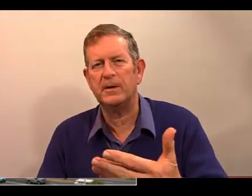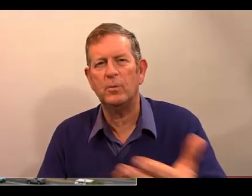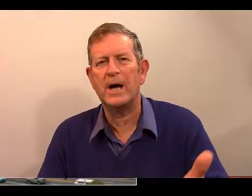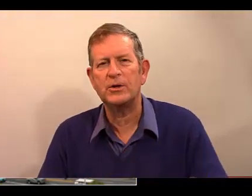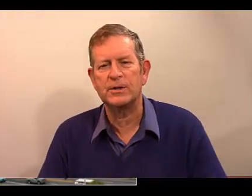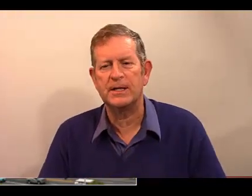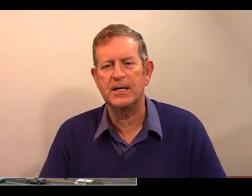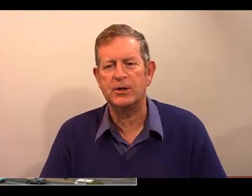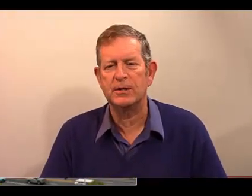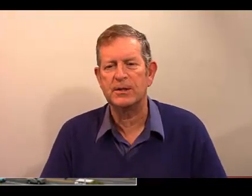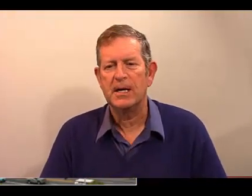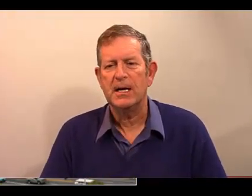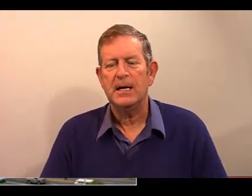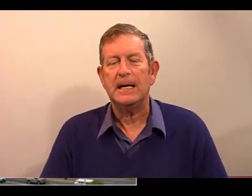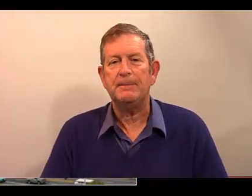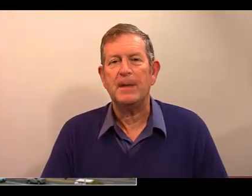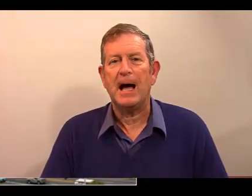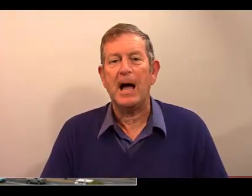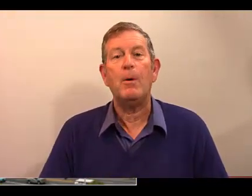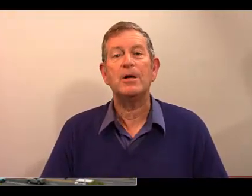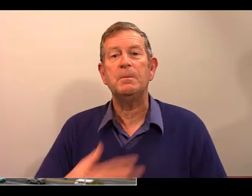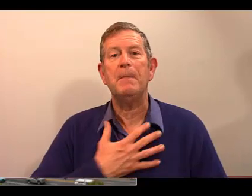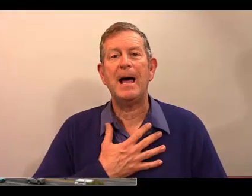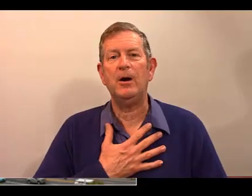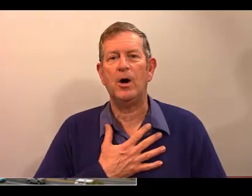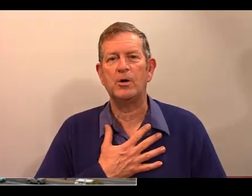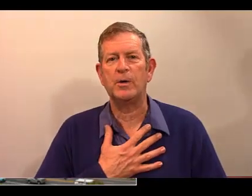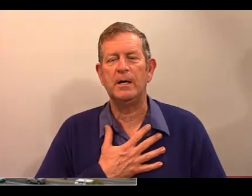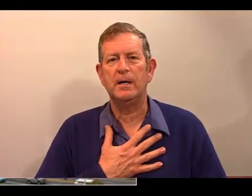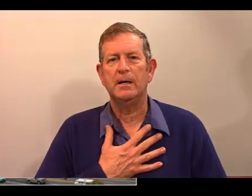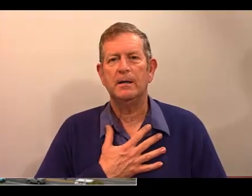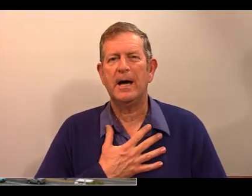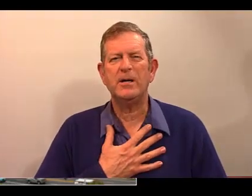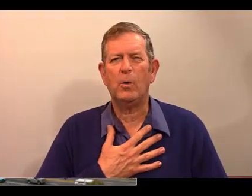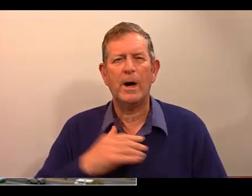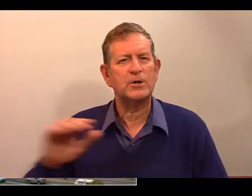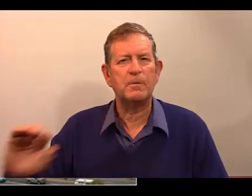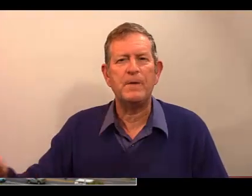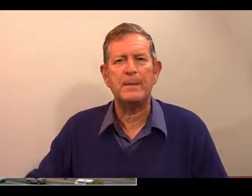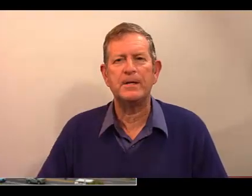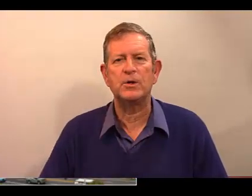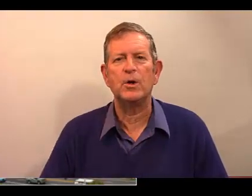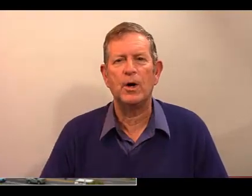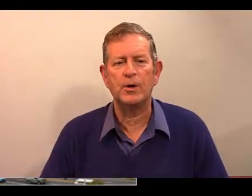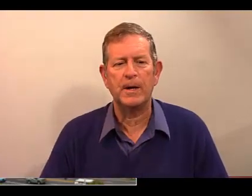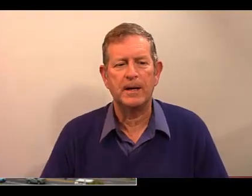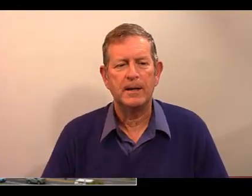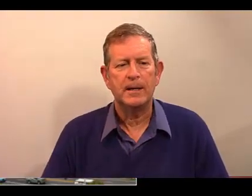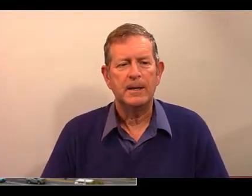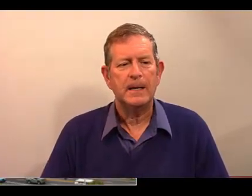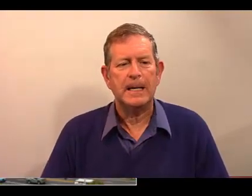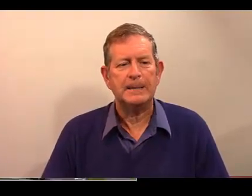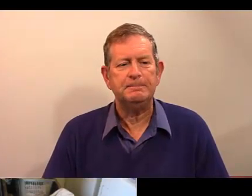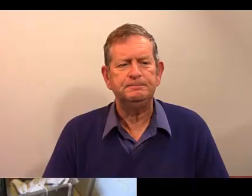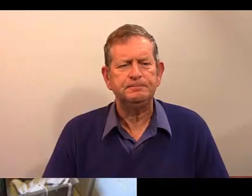wife often washes the dishes. I wash my laundry. I don't wash the family's